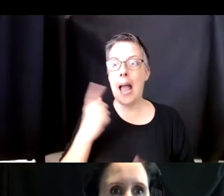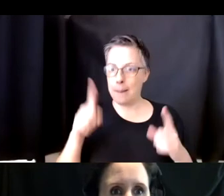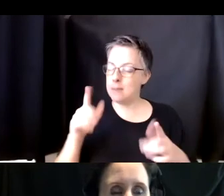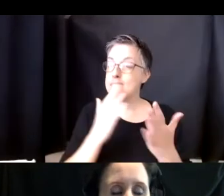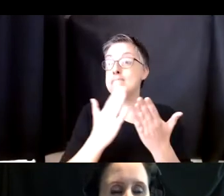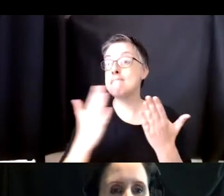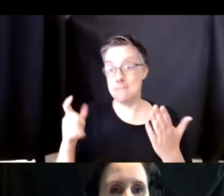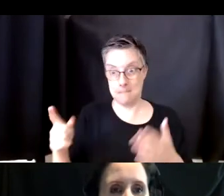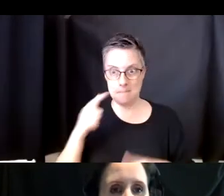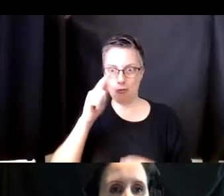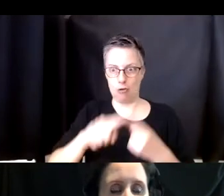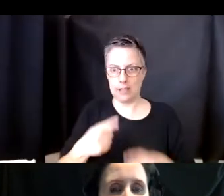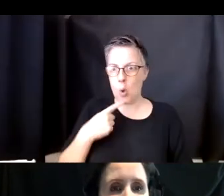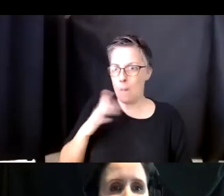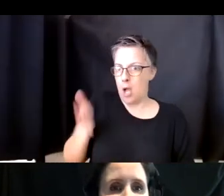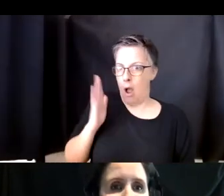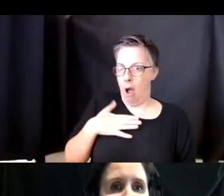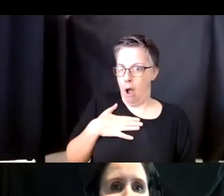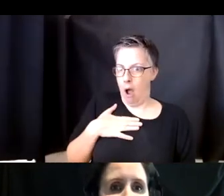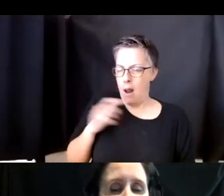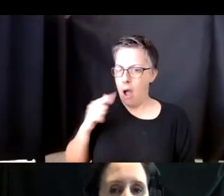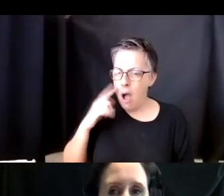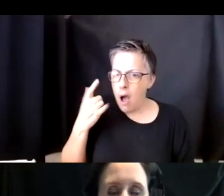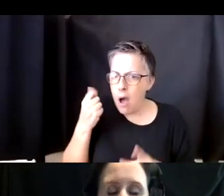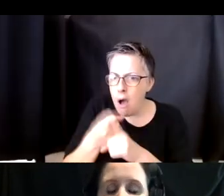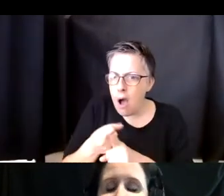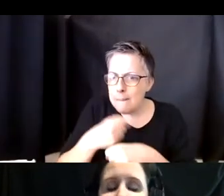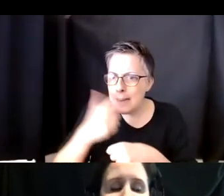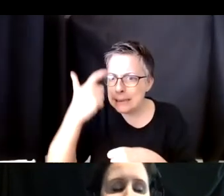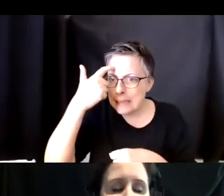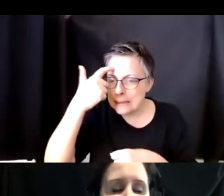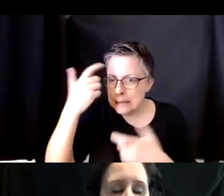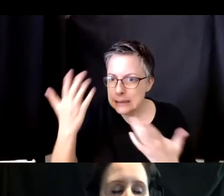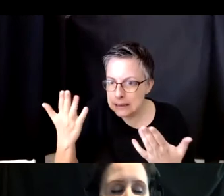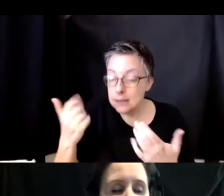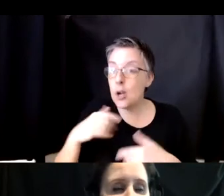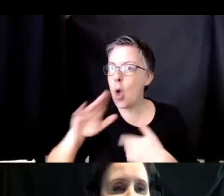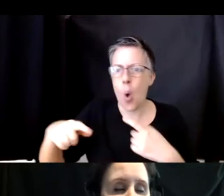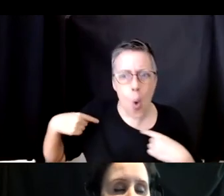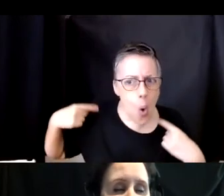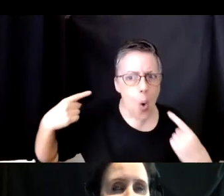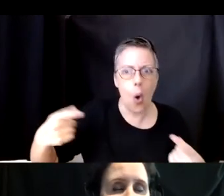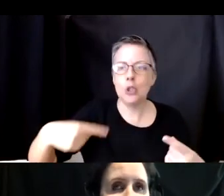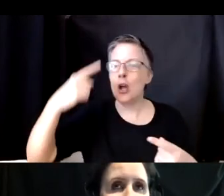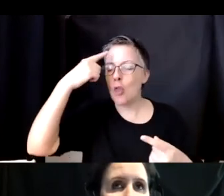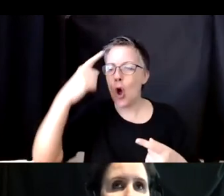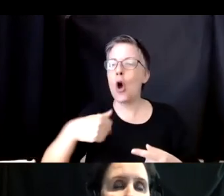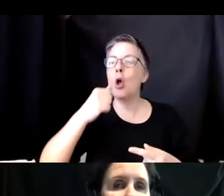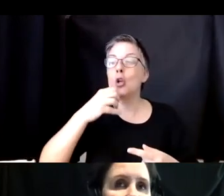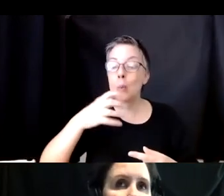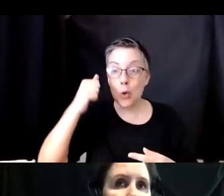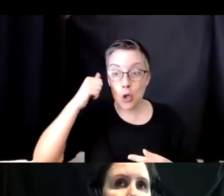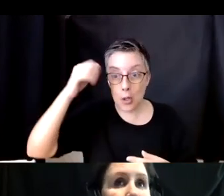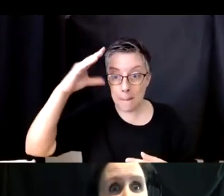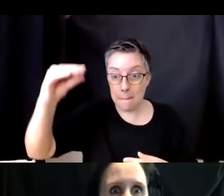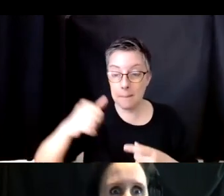God, this suddenly makes sense now." All this time, she thought the line that said, "the